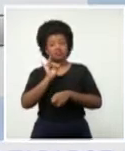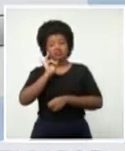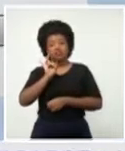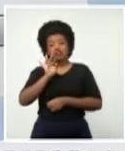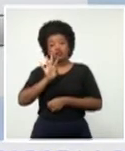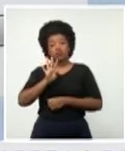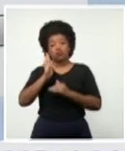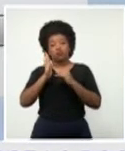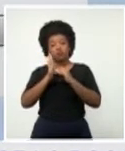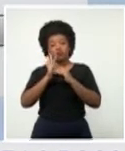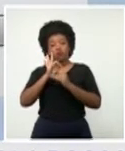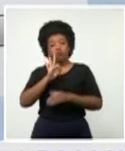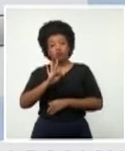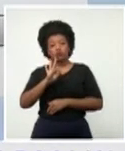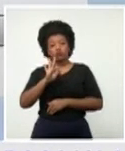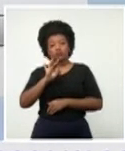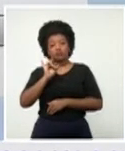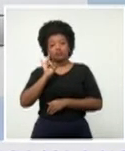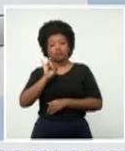74,887 cases yesterday,